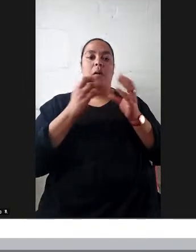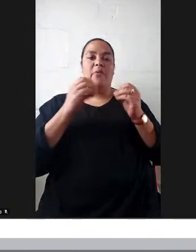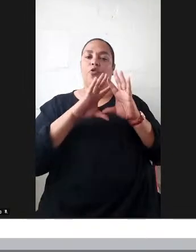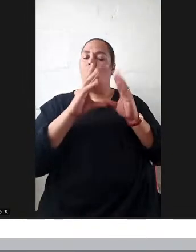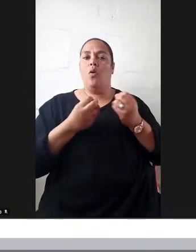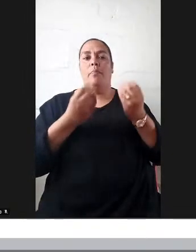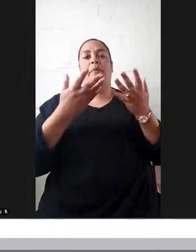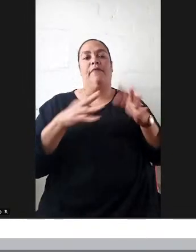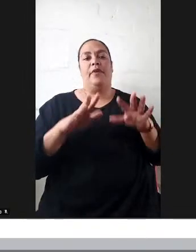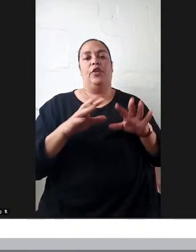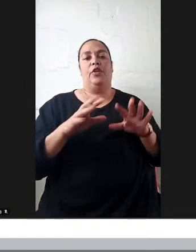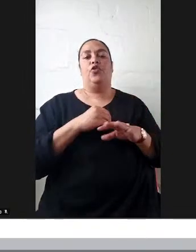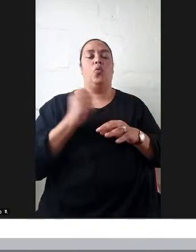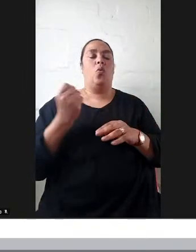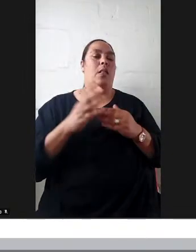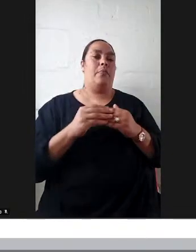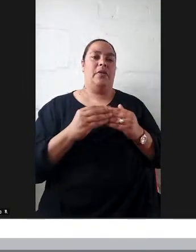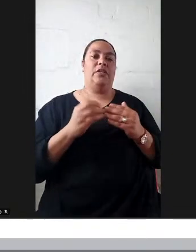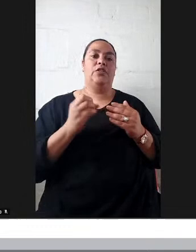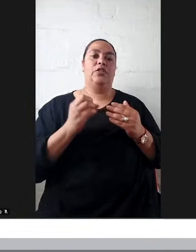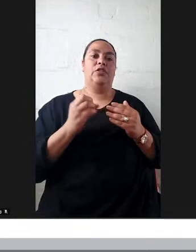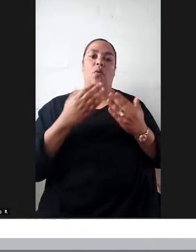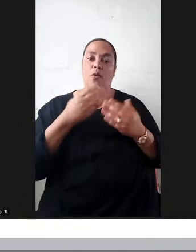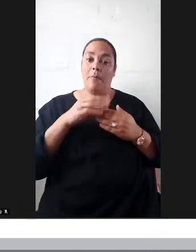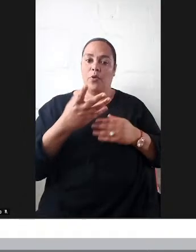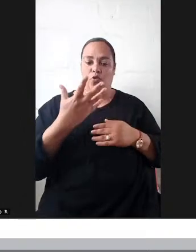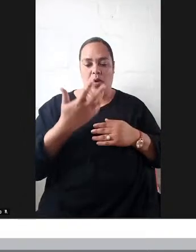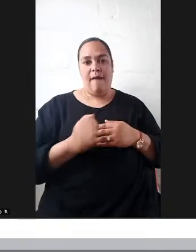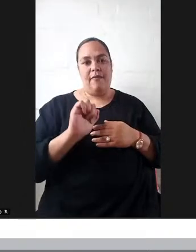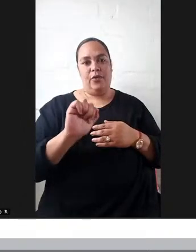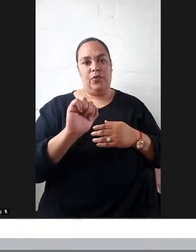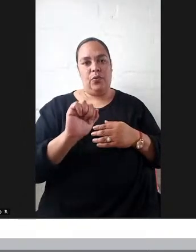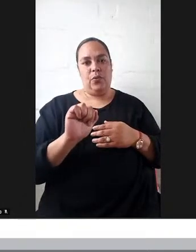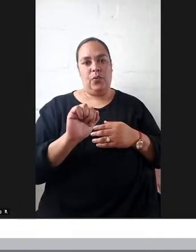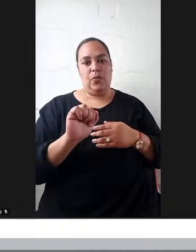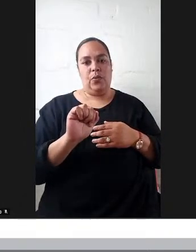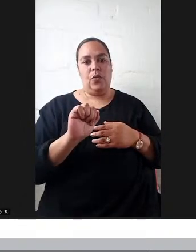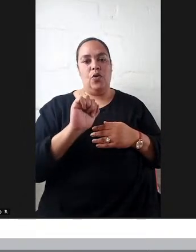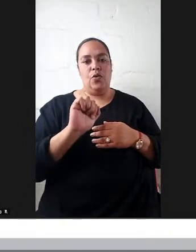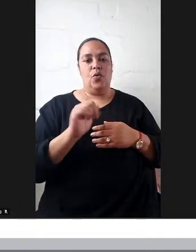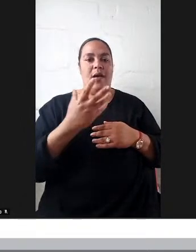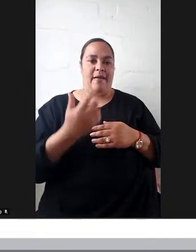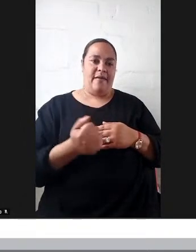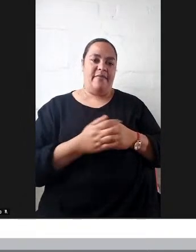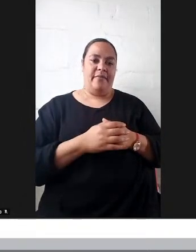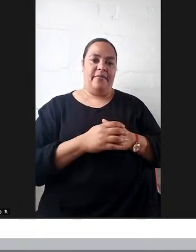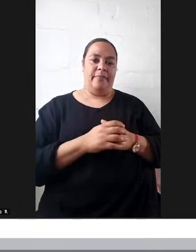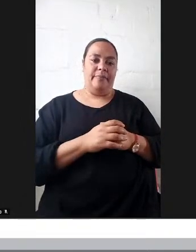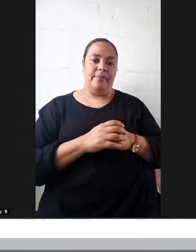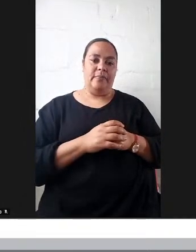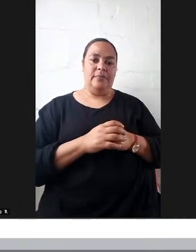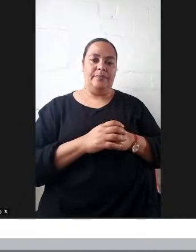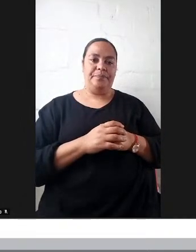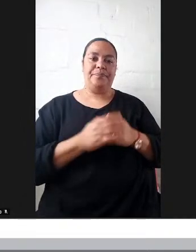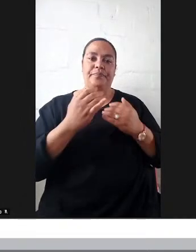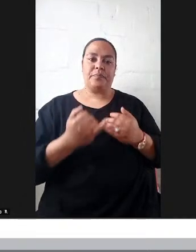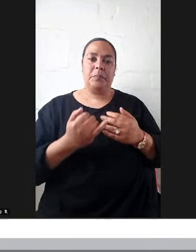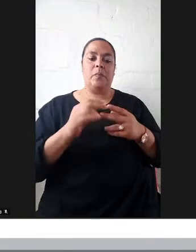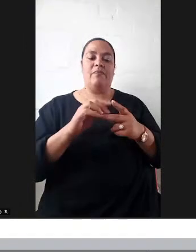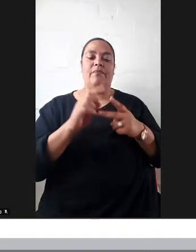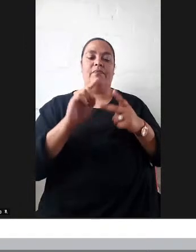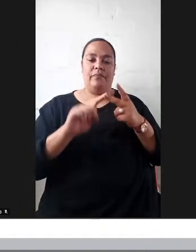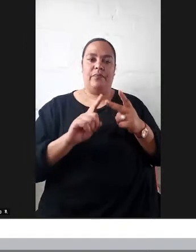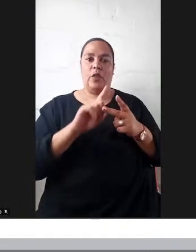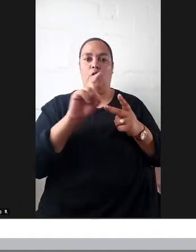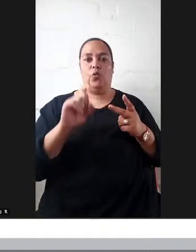Okay, so members, you will have that at your disposal. I will now take next round of